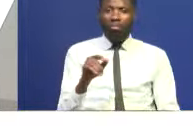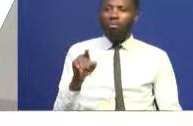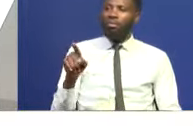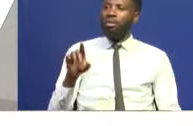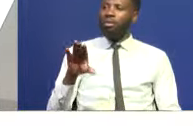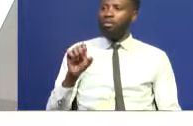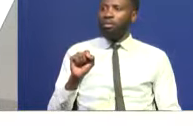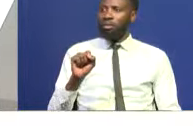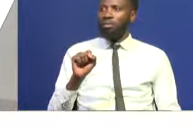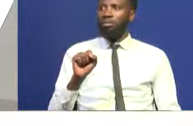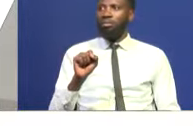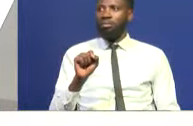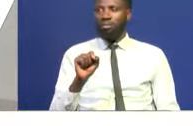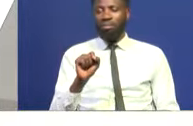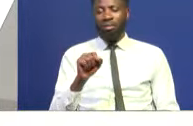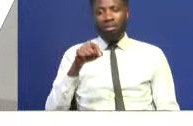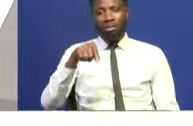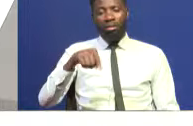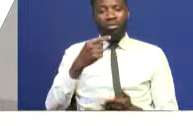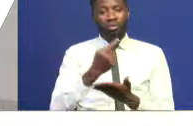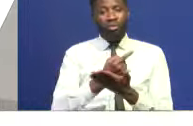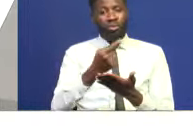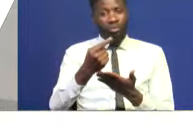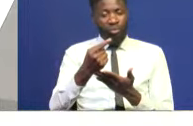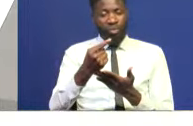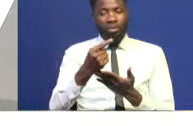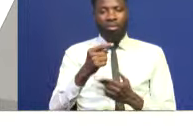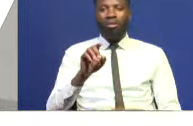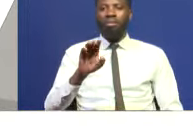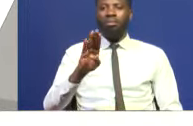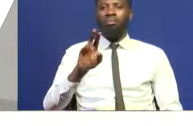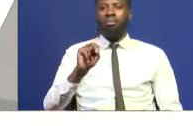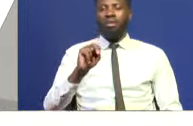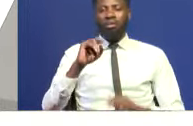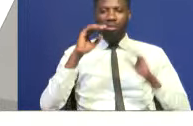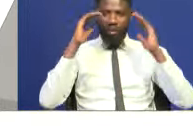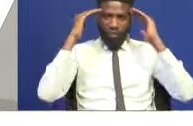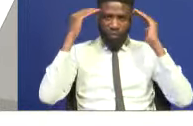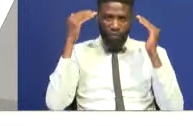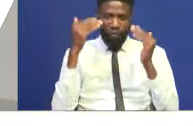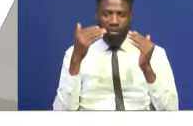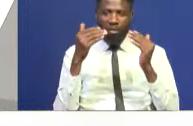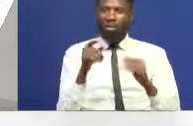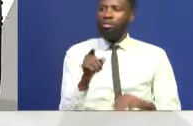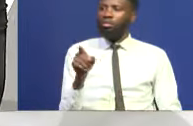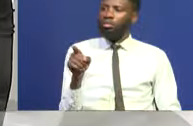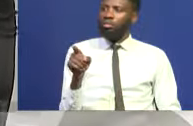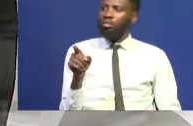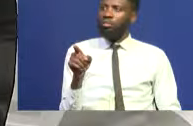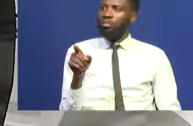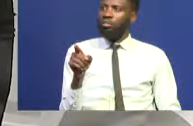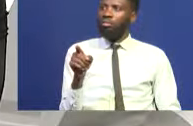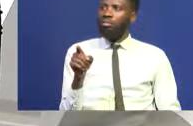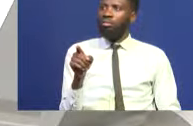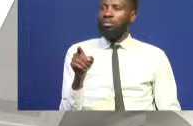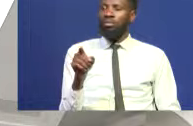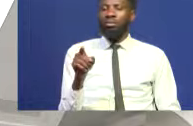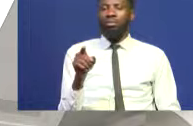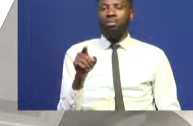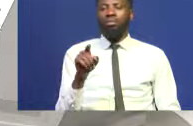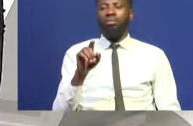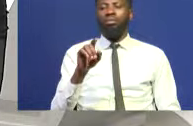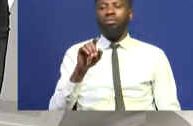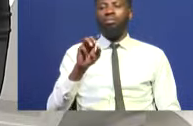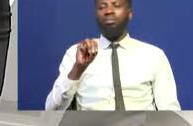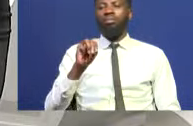this week, Bentro Njue was focusing on the Cabinet. He was focusing on George